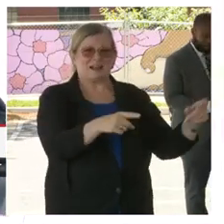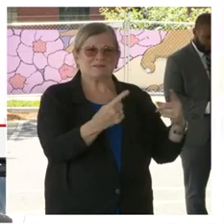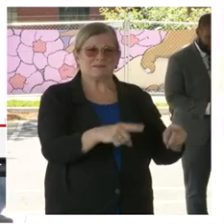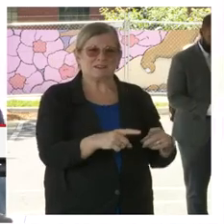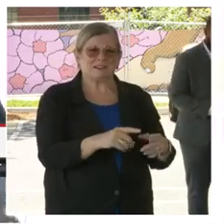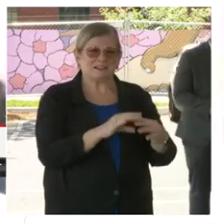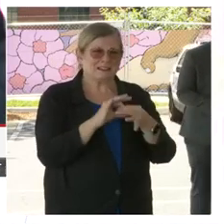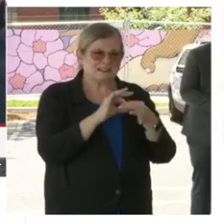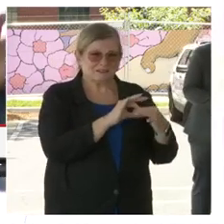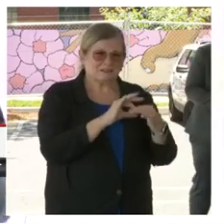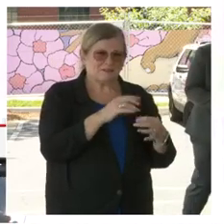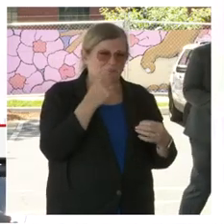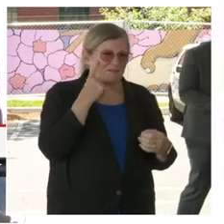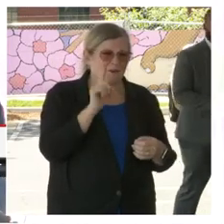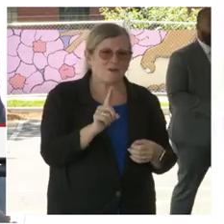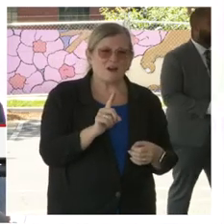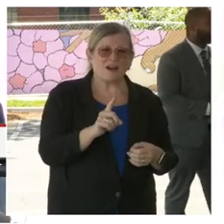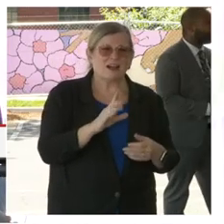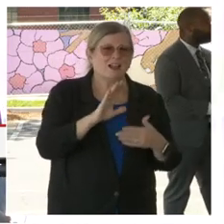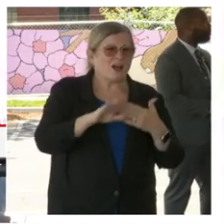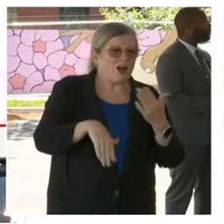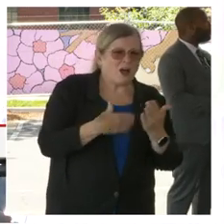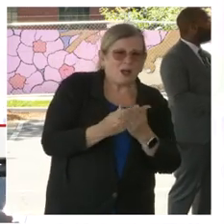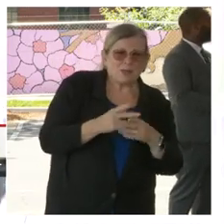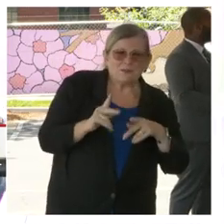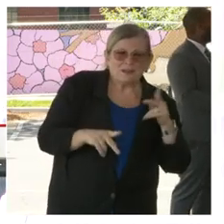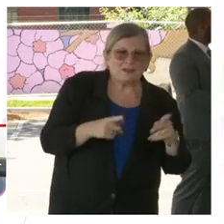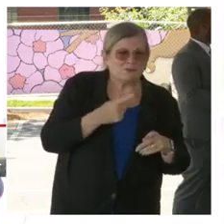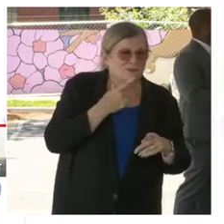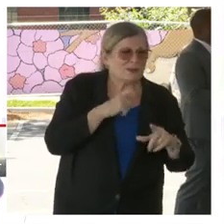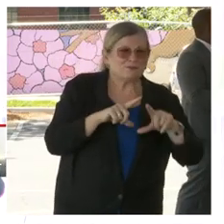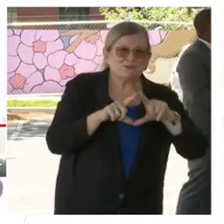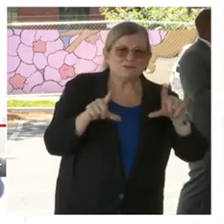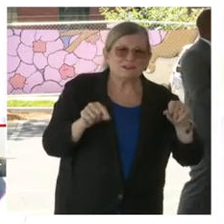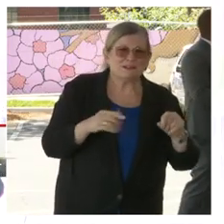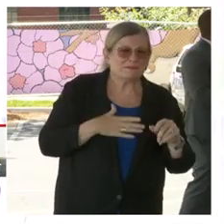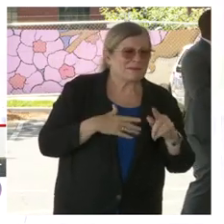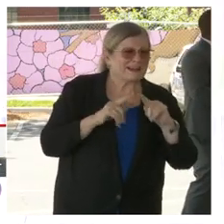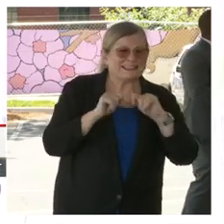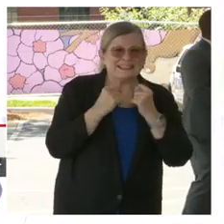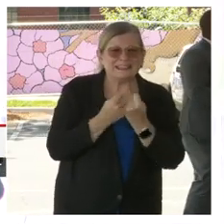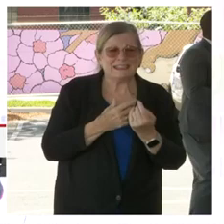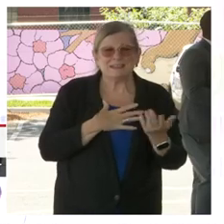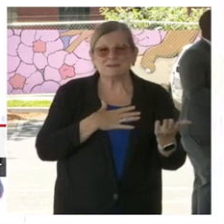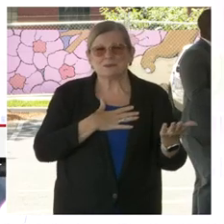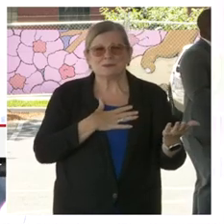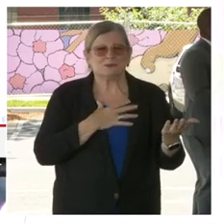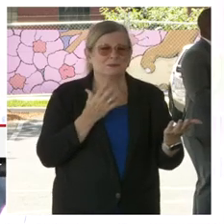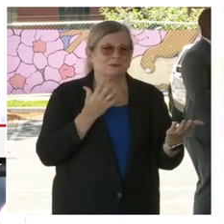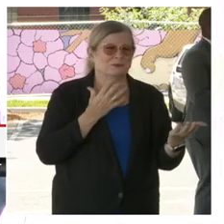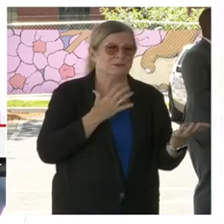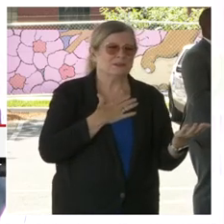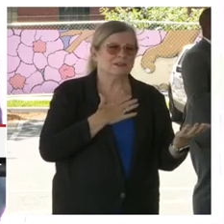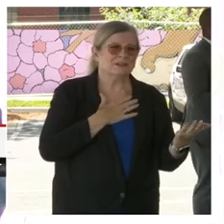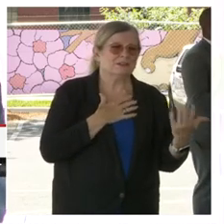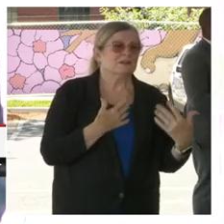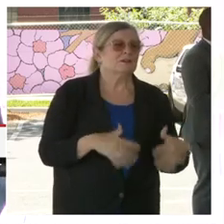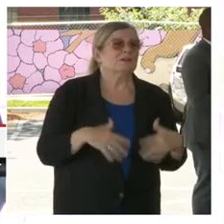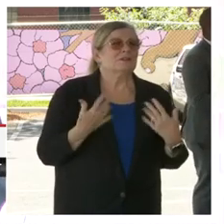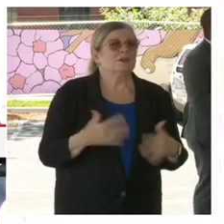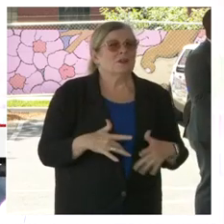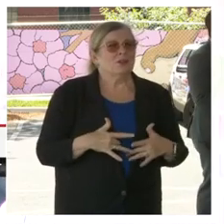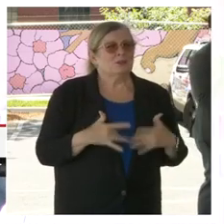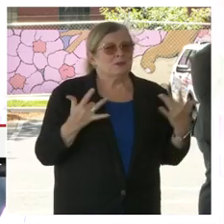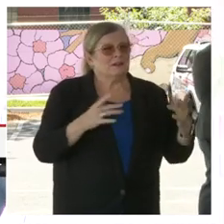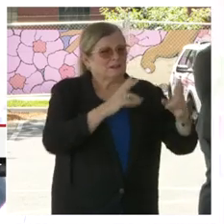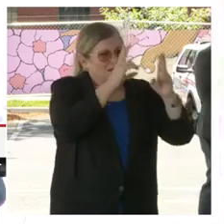Brick, and my team who I work with. But just to say that we are thrilled and honored to be working in Ward 8. When